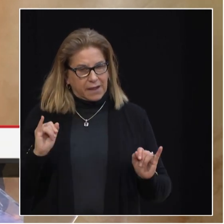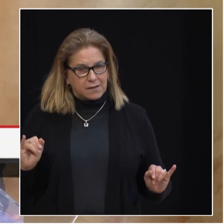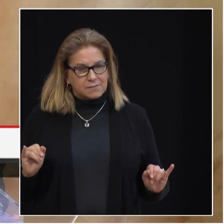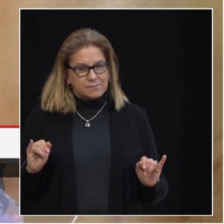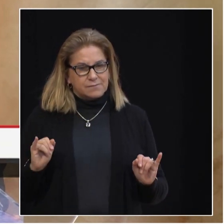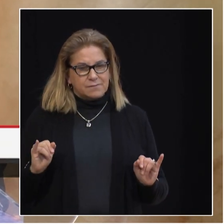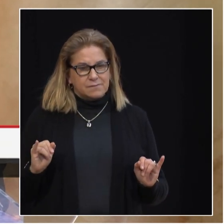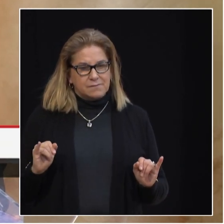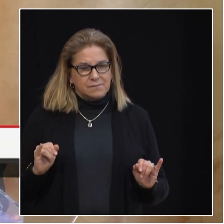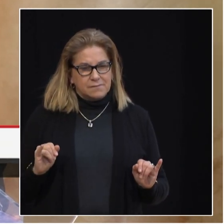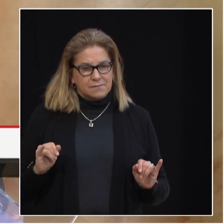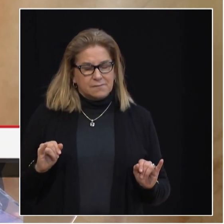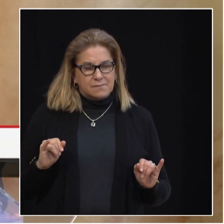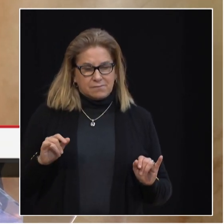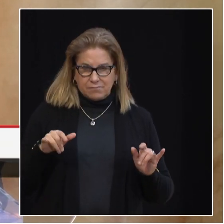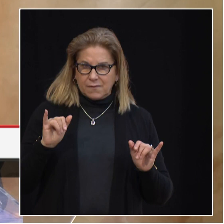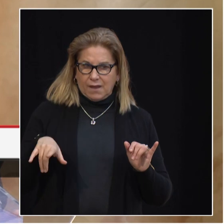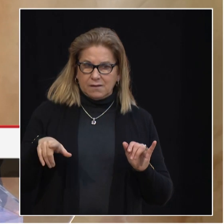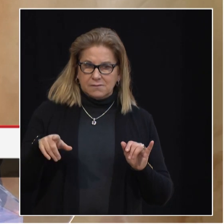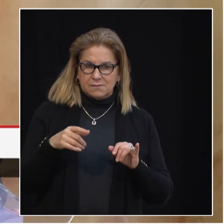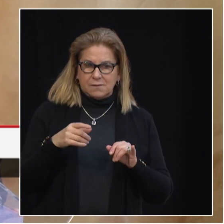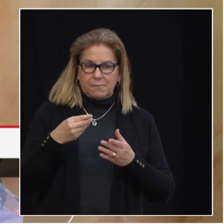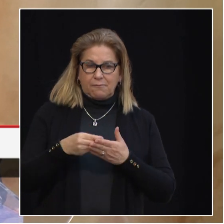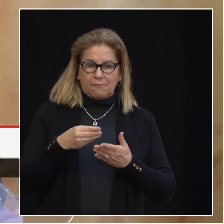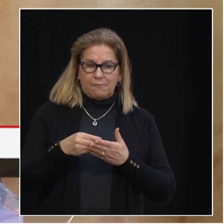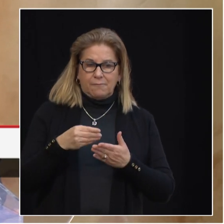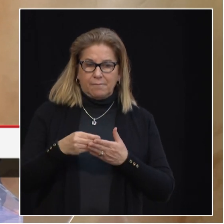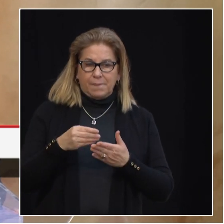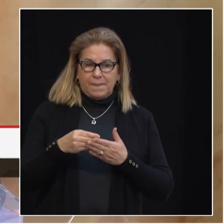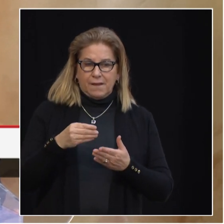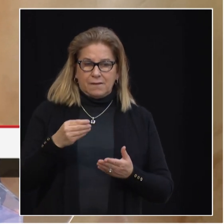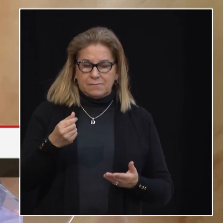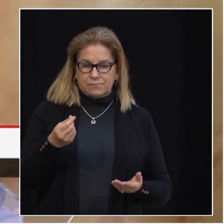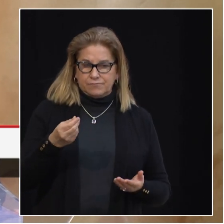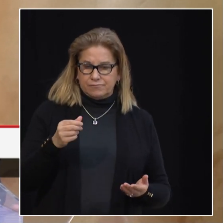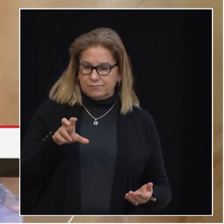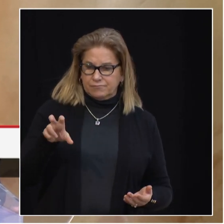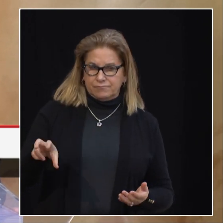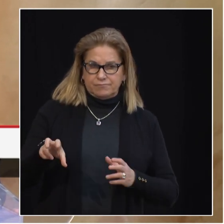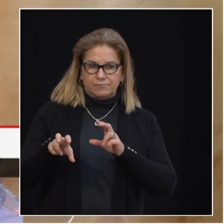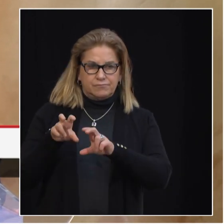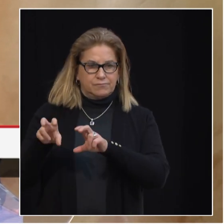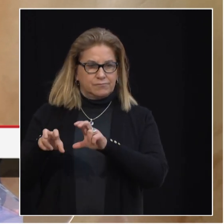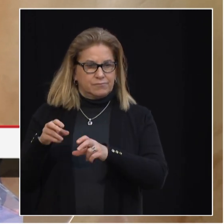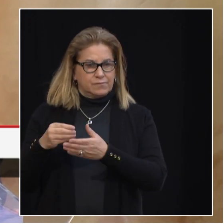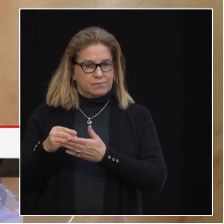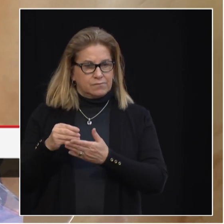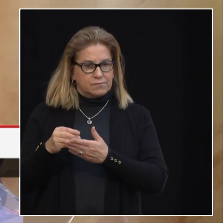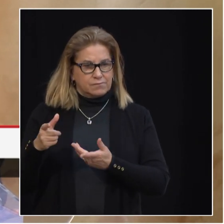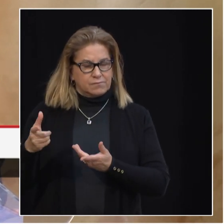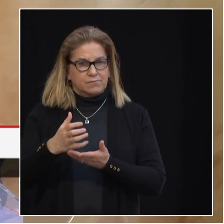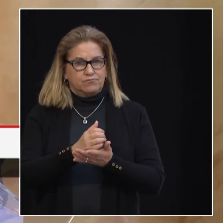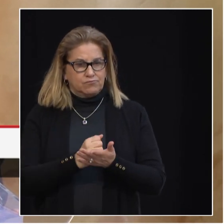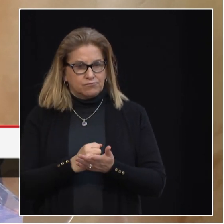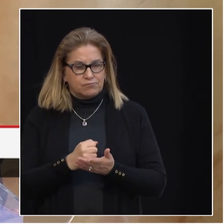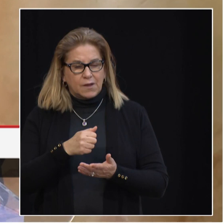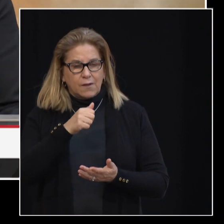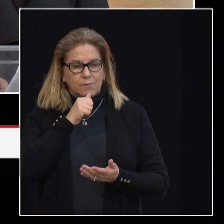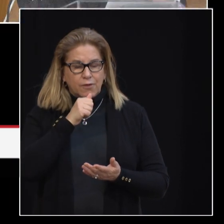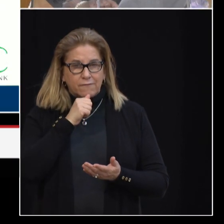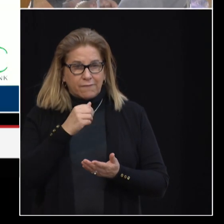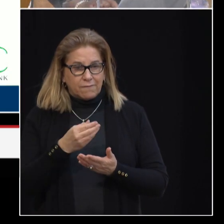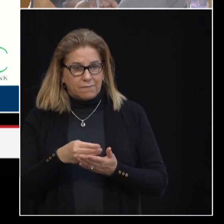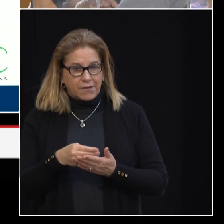public dollars and work with financing partners to crowd in private capital for development projects within the